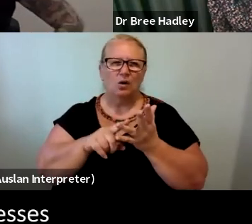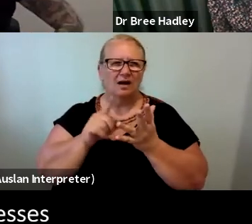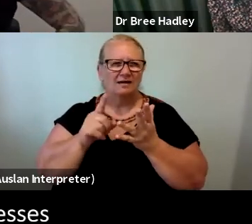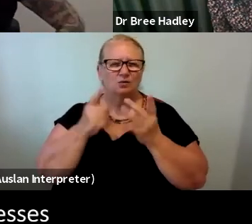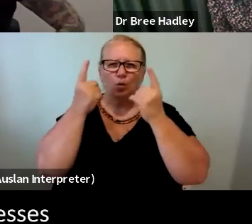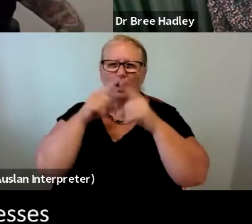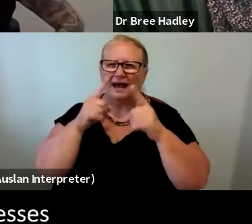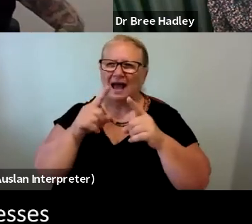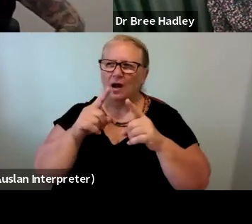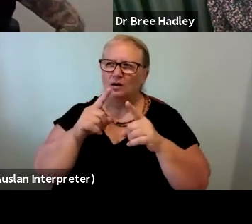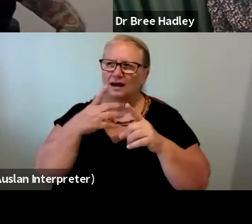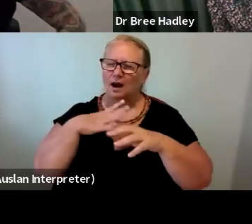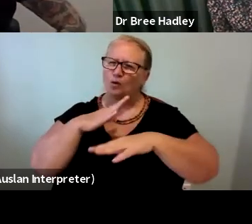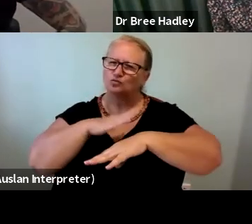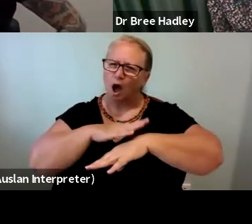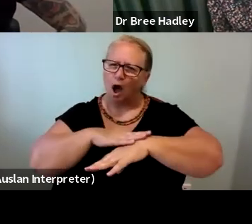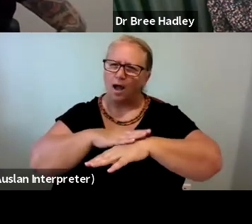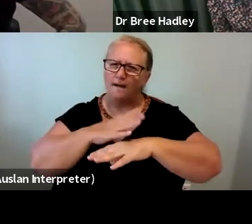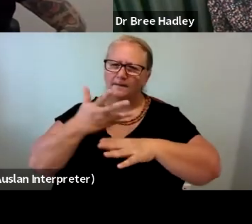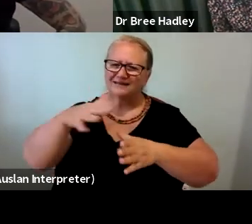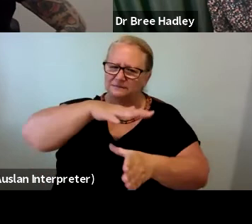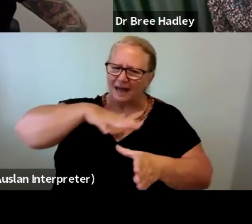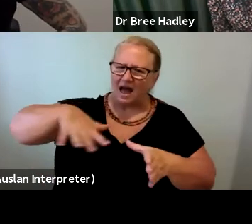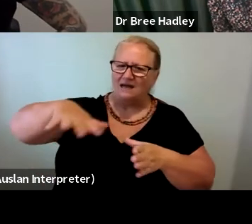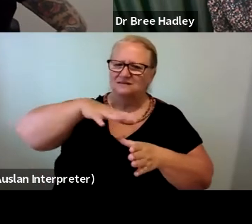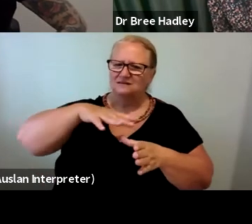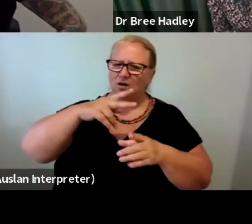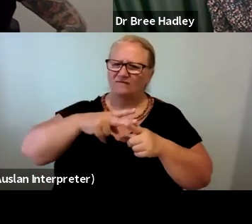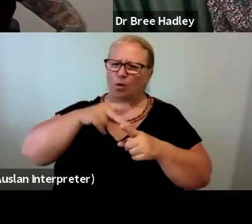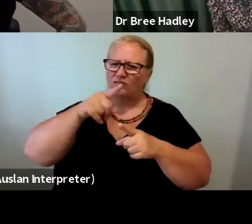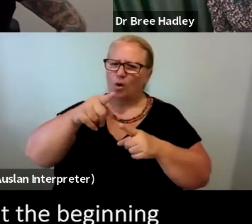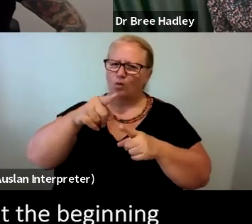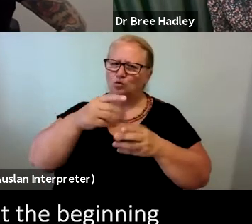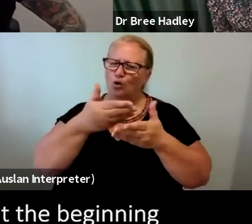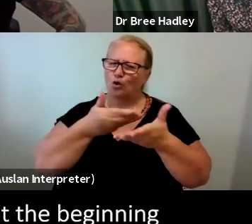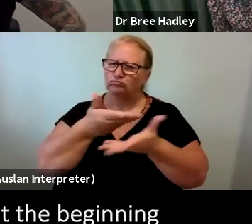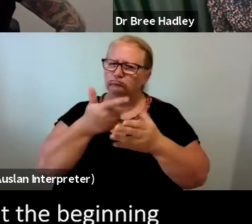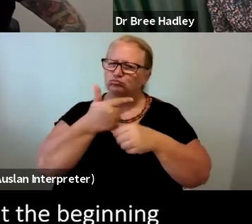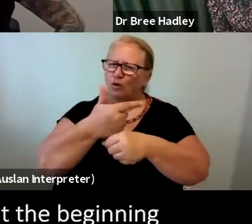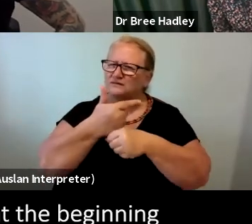and space for those conversations to happen, and also